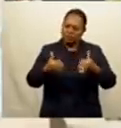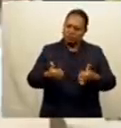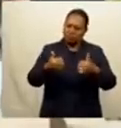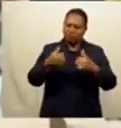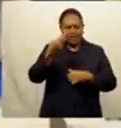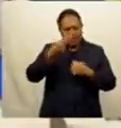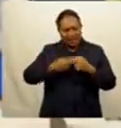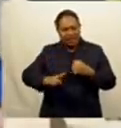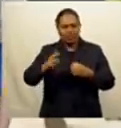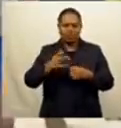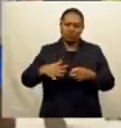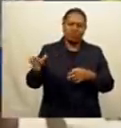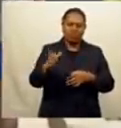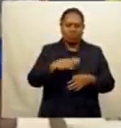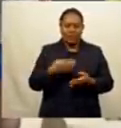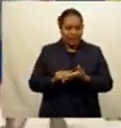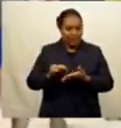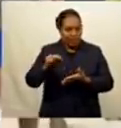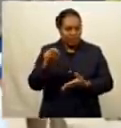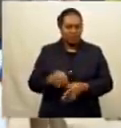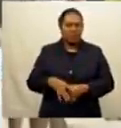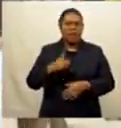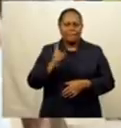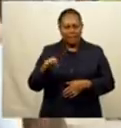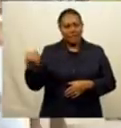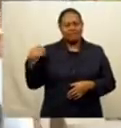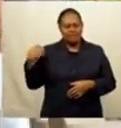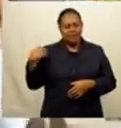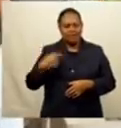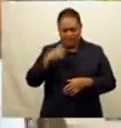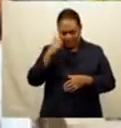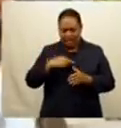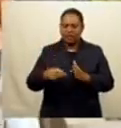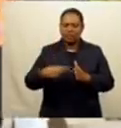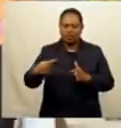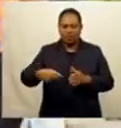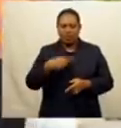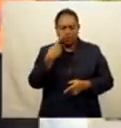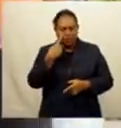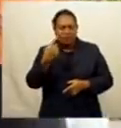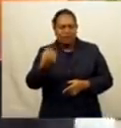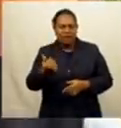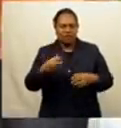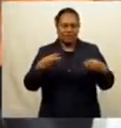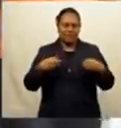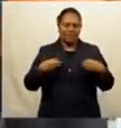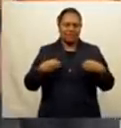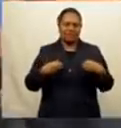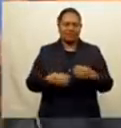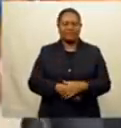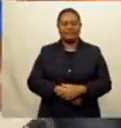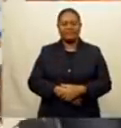town's economy, although the effects of the pandemic will continue to be felt by the businesses. Eleanor